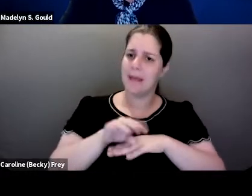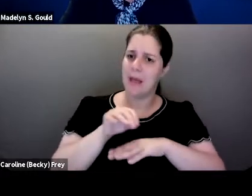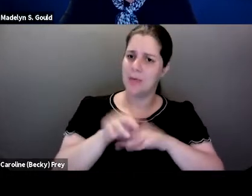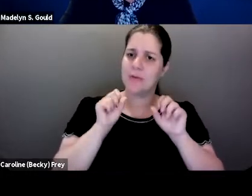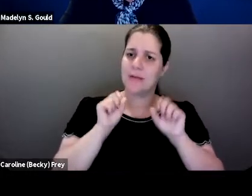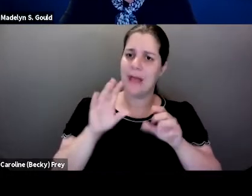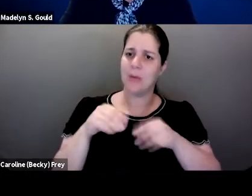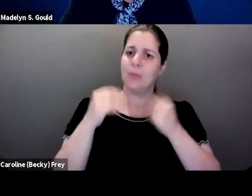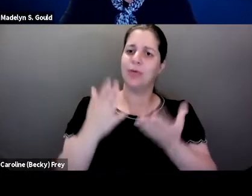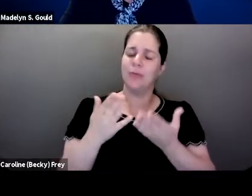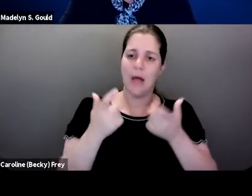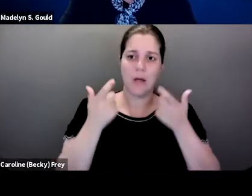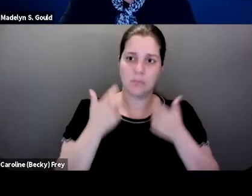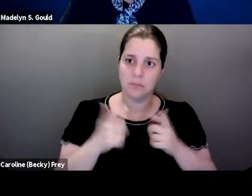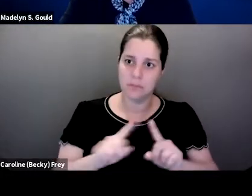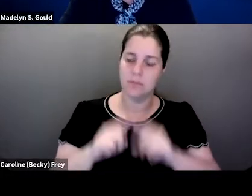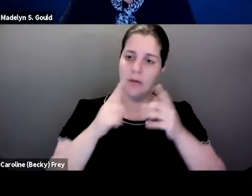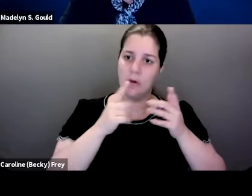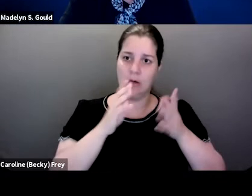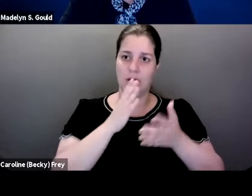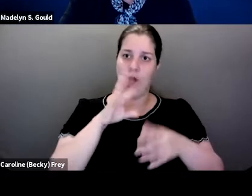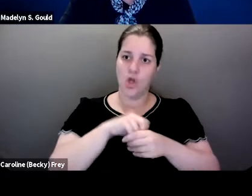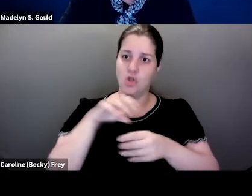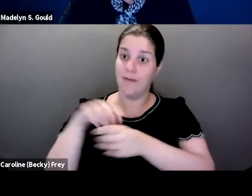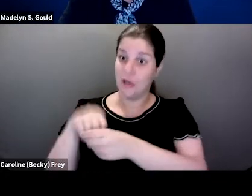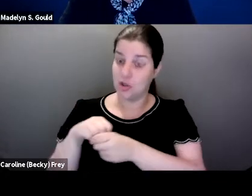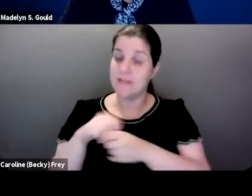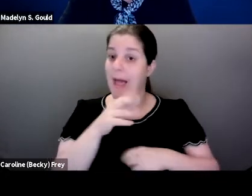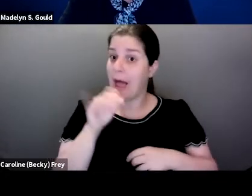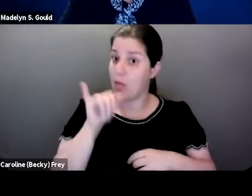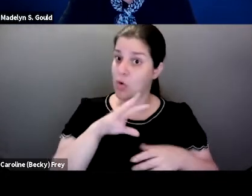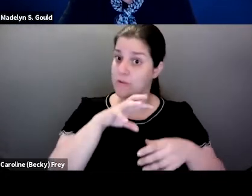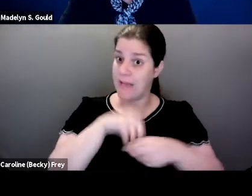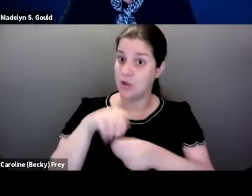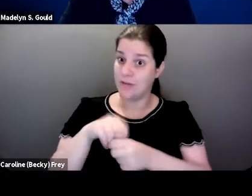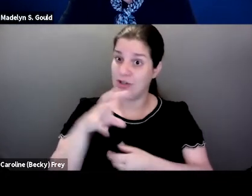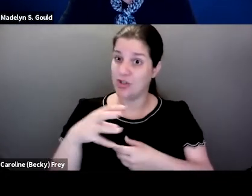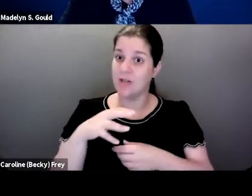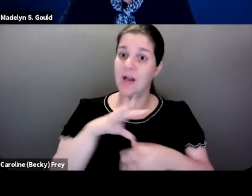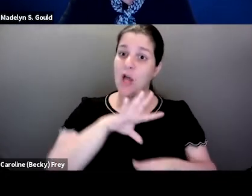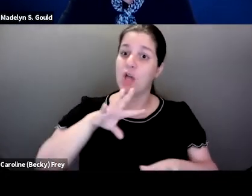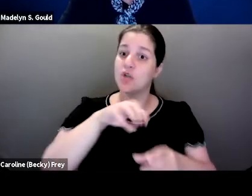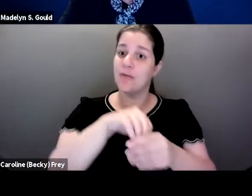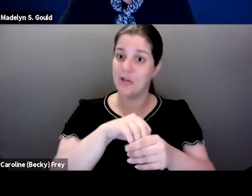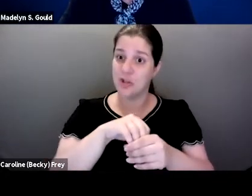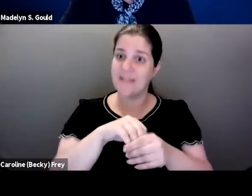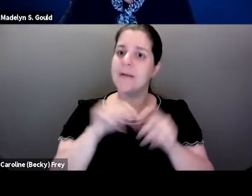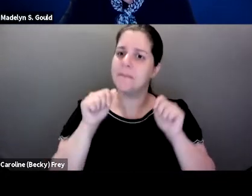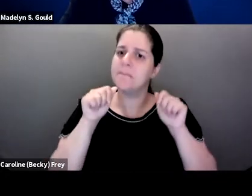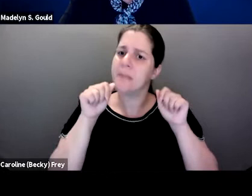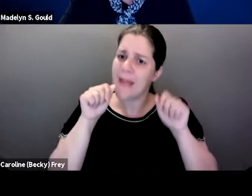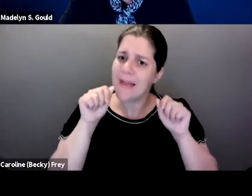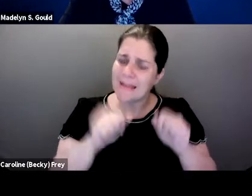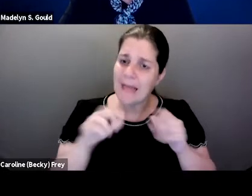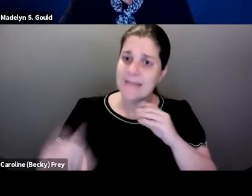provide a large range of interventions which actually can supplement and at times replace calling 911. So